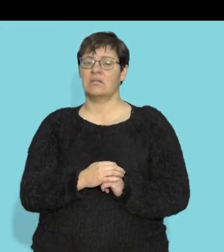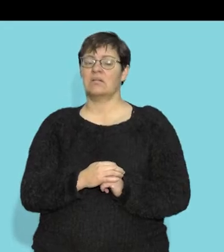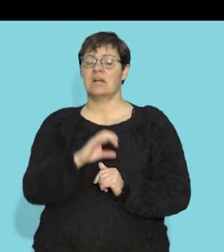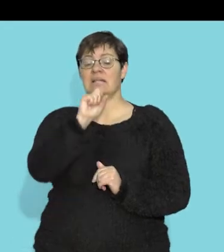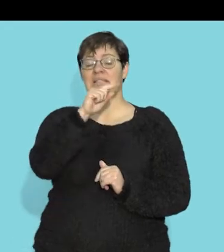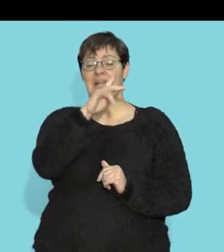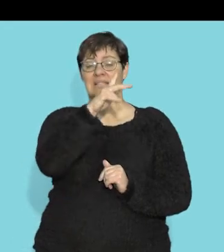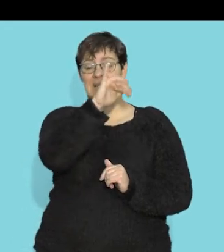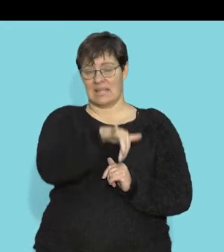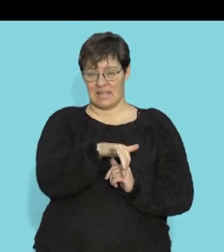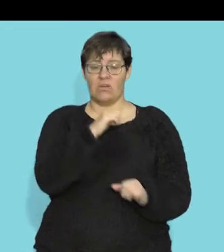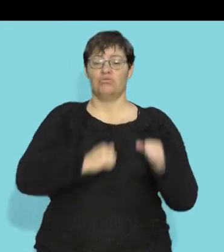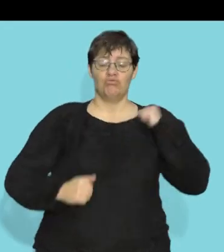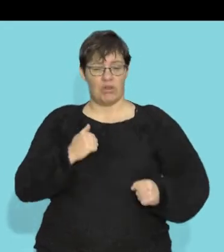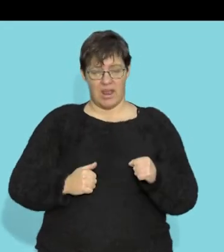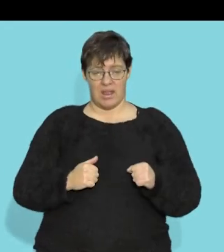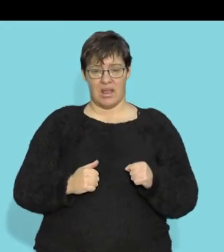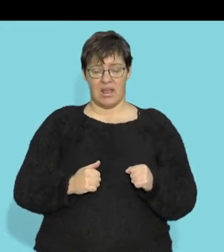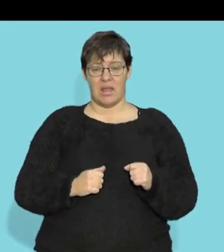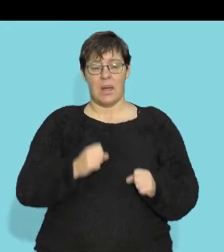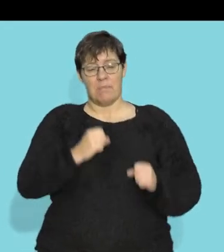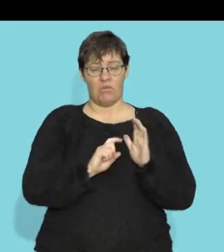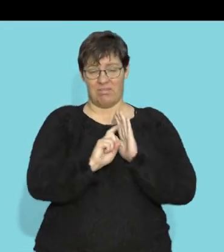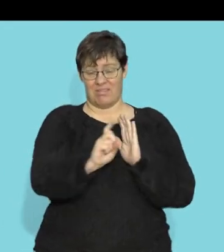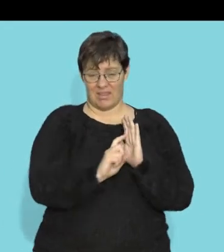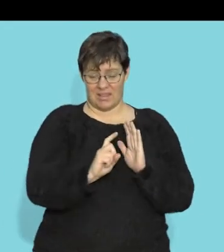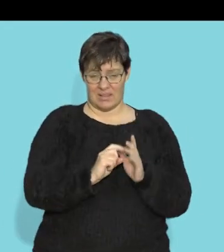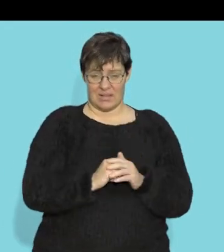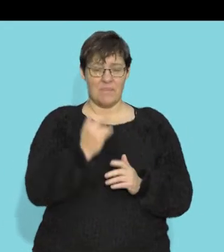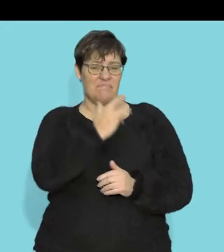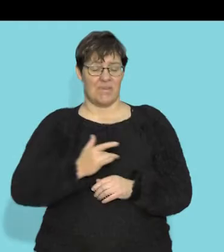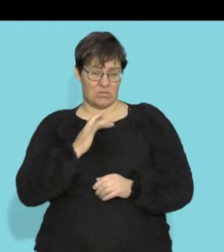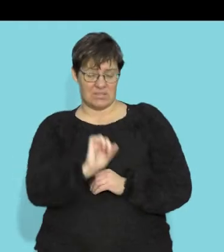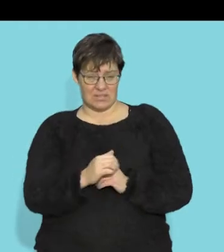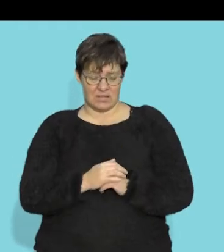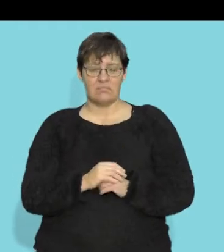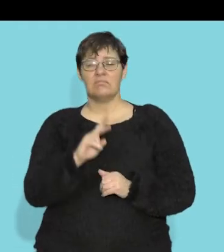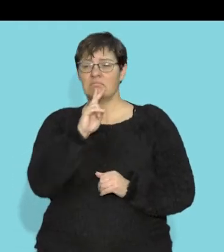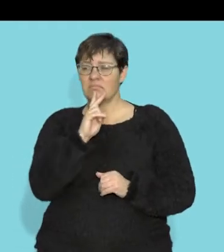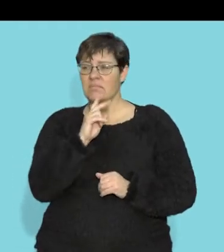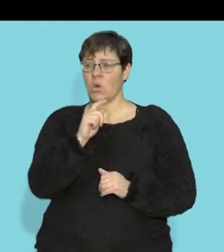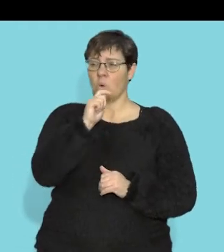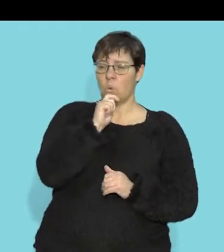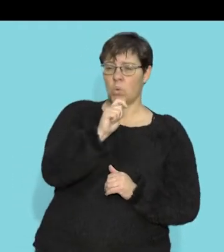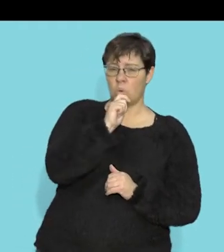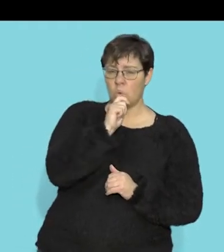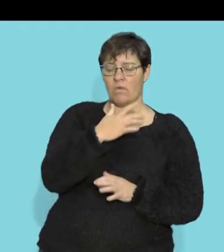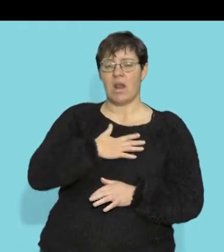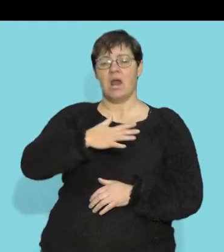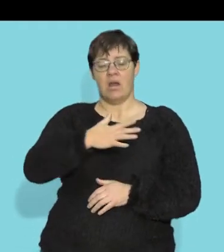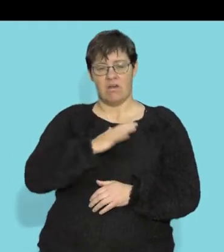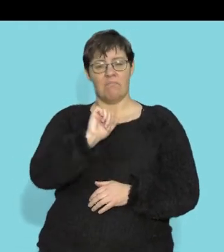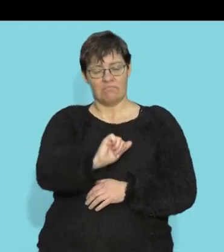says, Stacey's training for a marathon. She uses a spirometer, so she's find how many breaths,